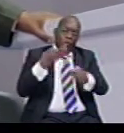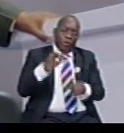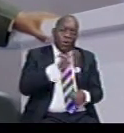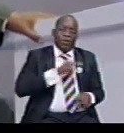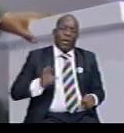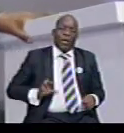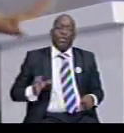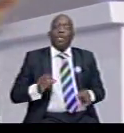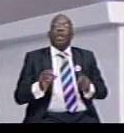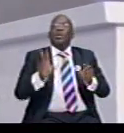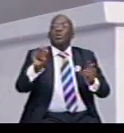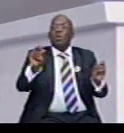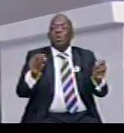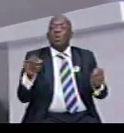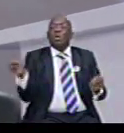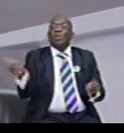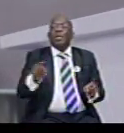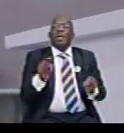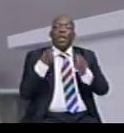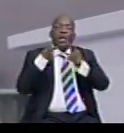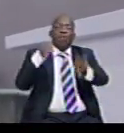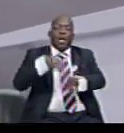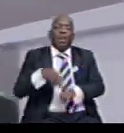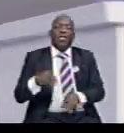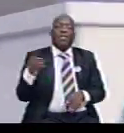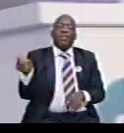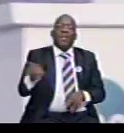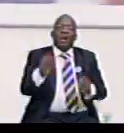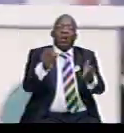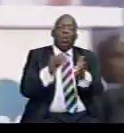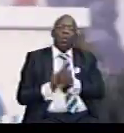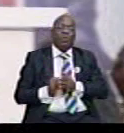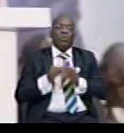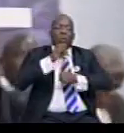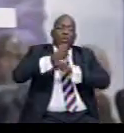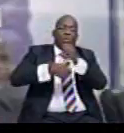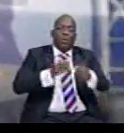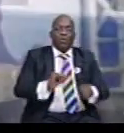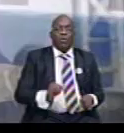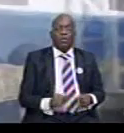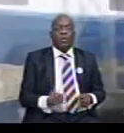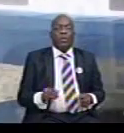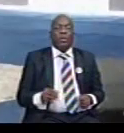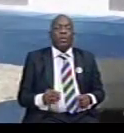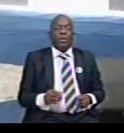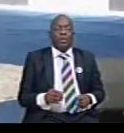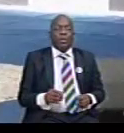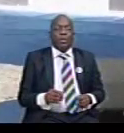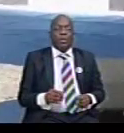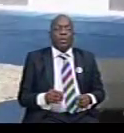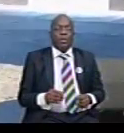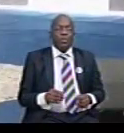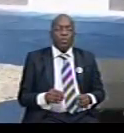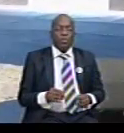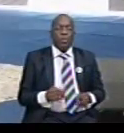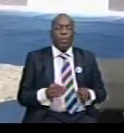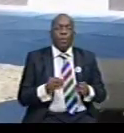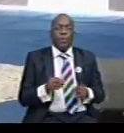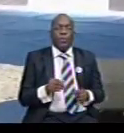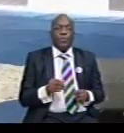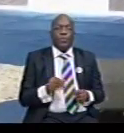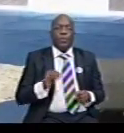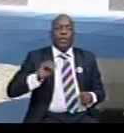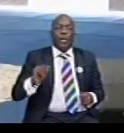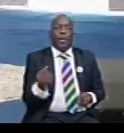at the suffering they have at themselves. And it says, incontinent, accusers,